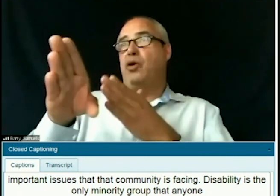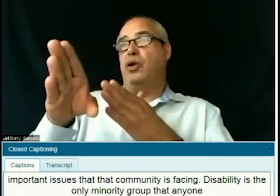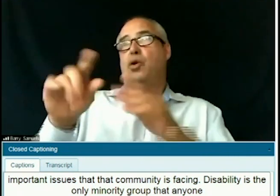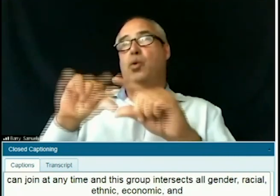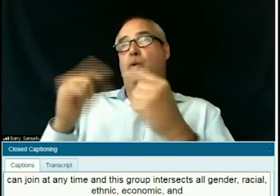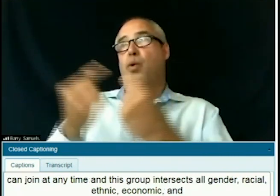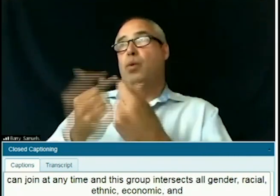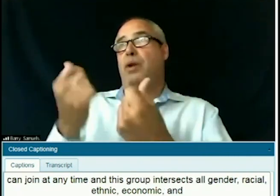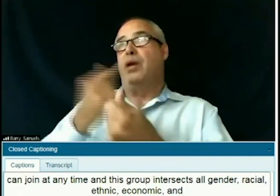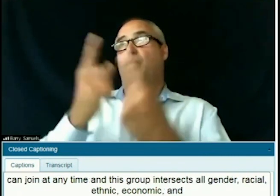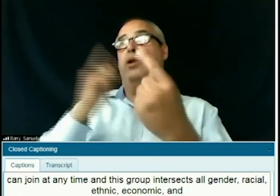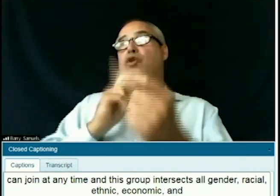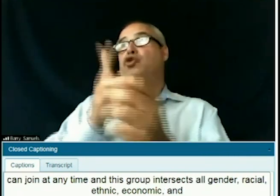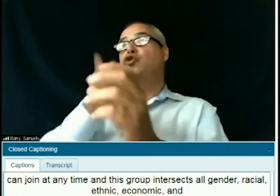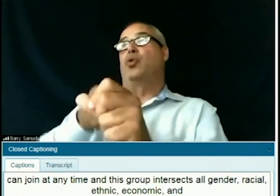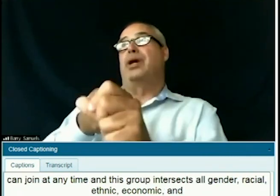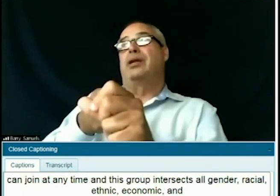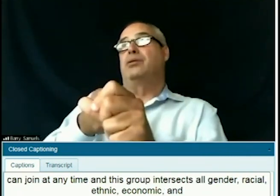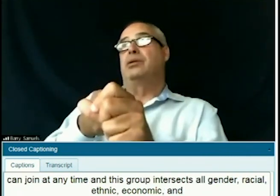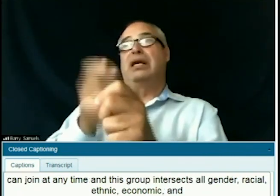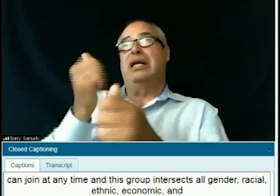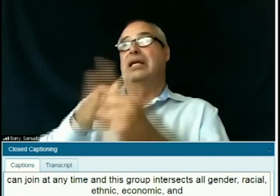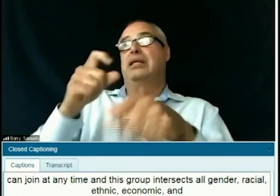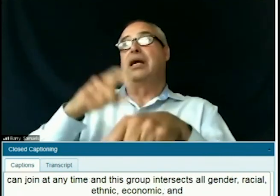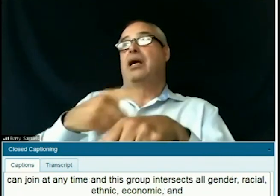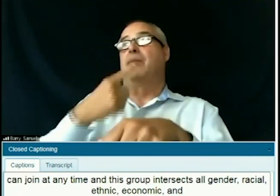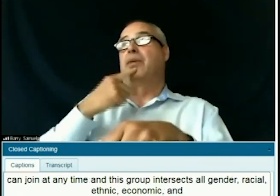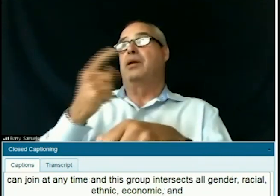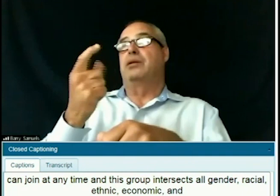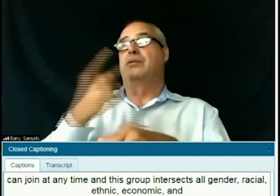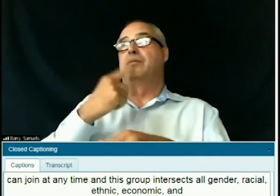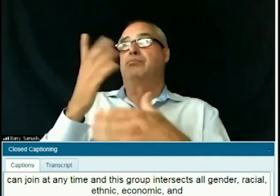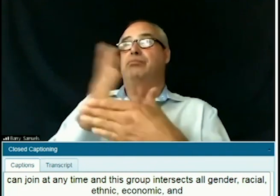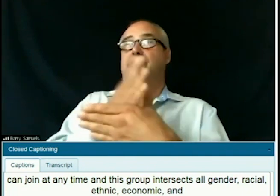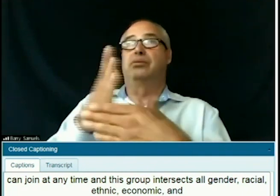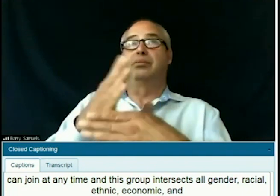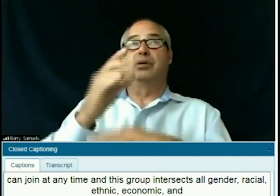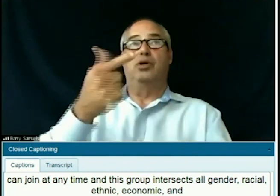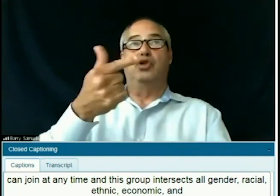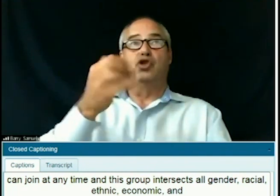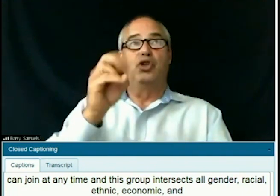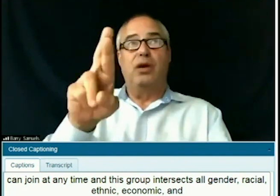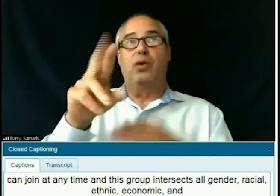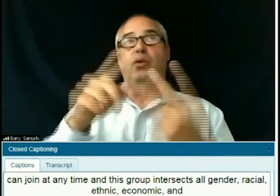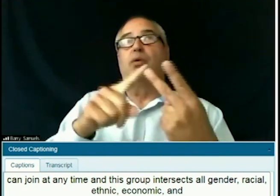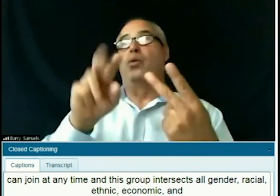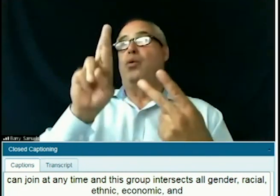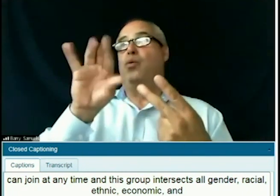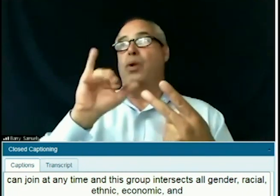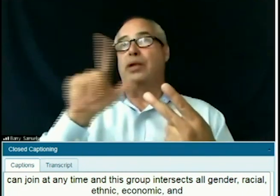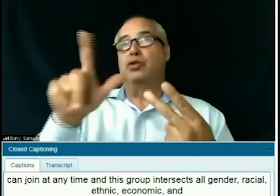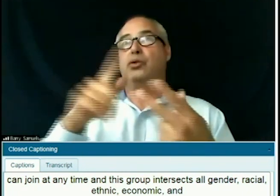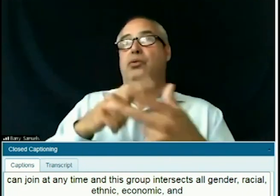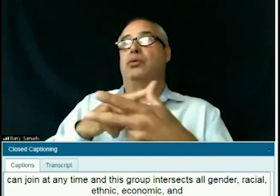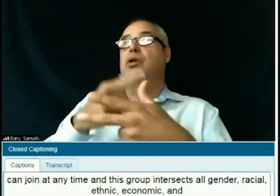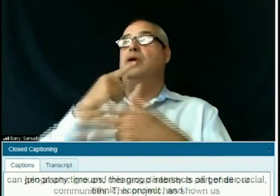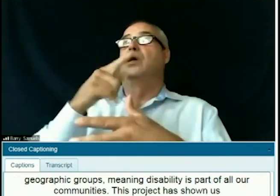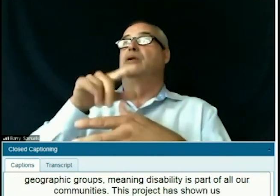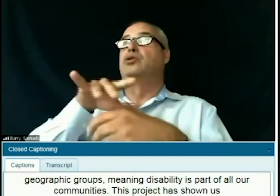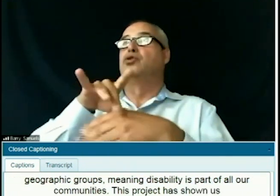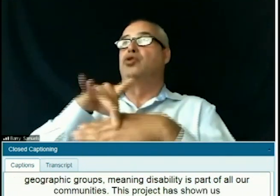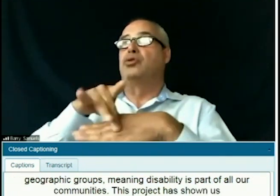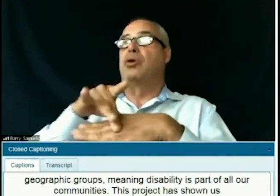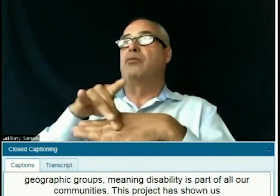join at any time, and this group intersects all gender, racial, ethnic, economic, and geographic groups,